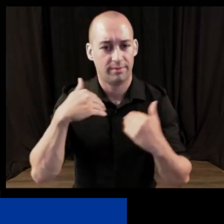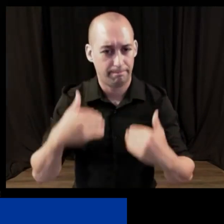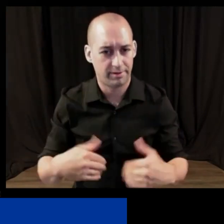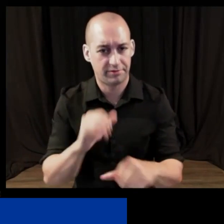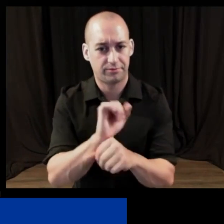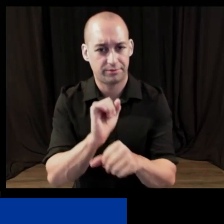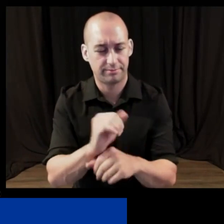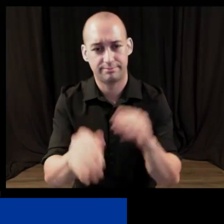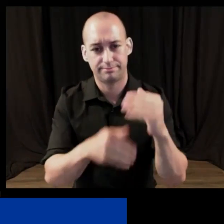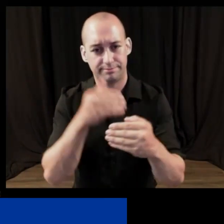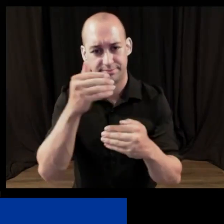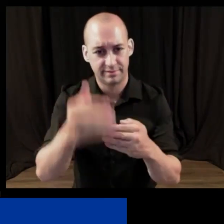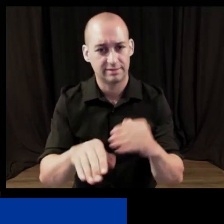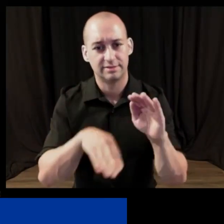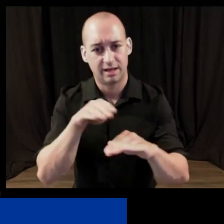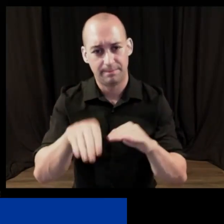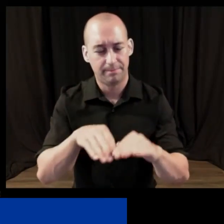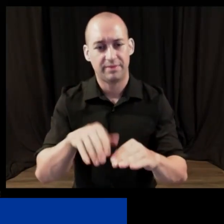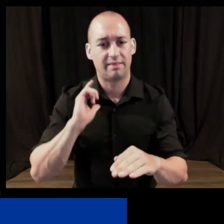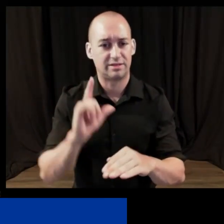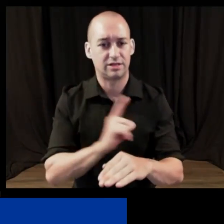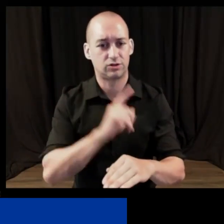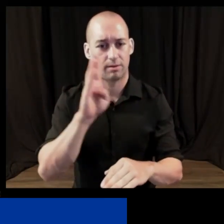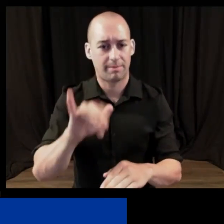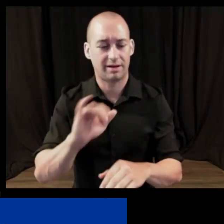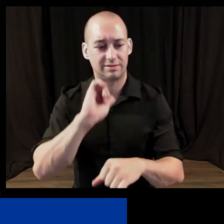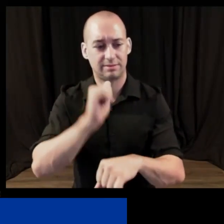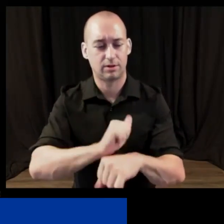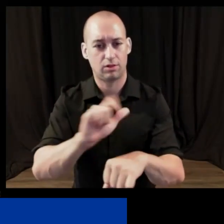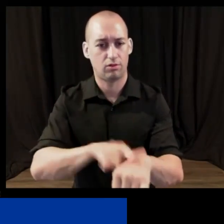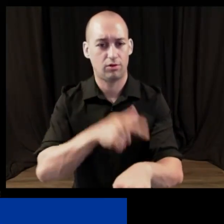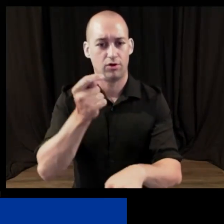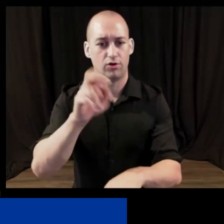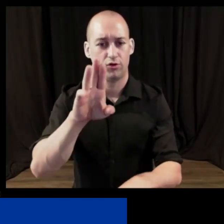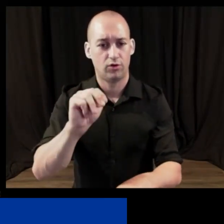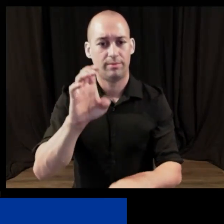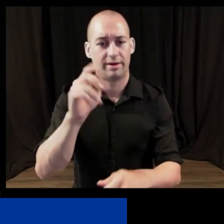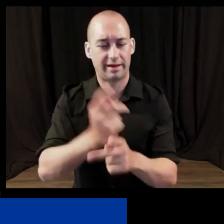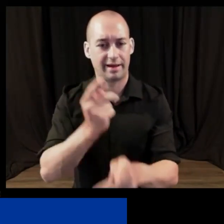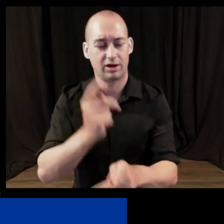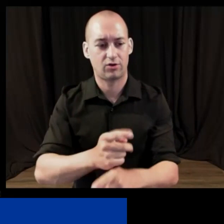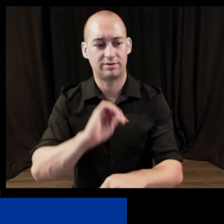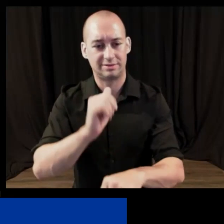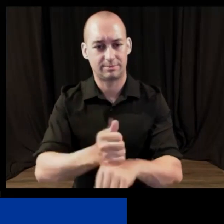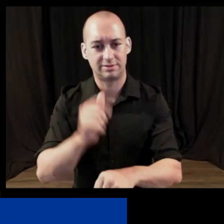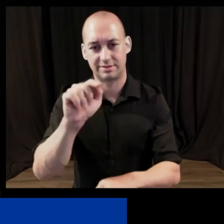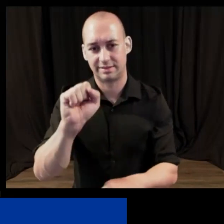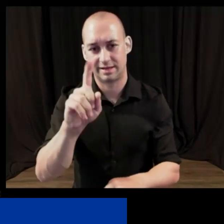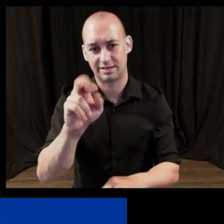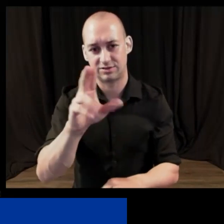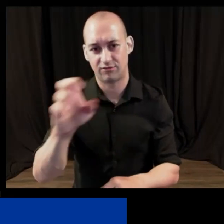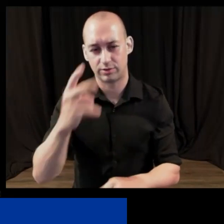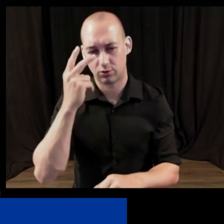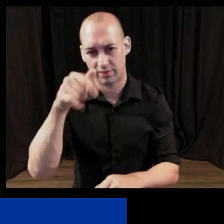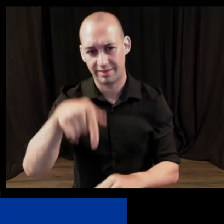step, then there was legislation that established a long-term care insurance task force to also look at this issue. And that was